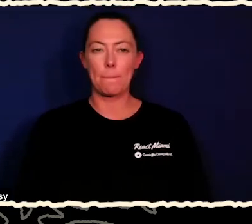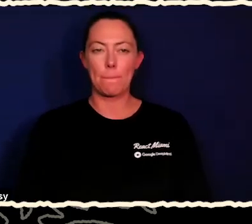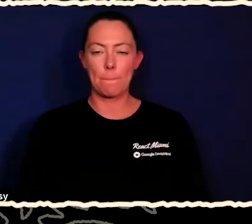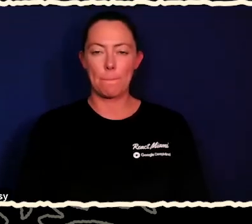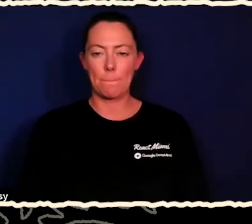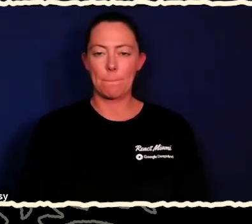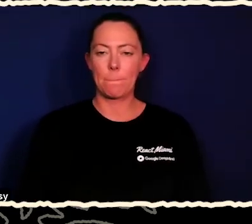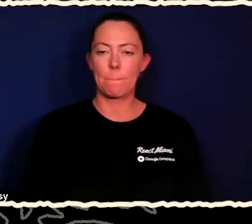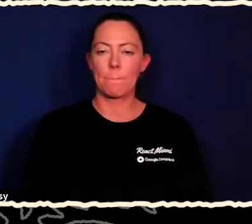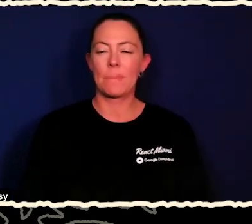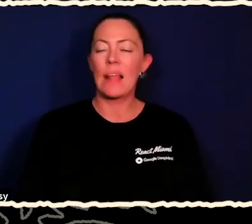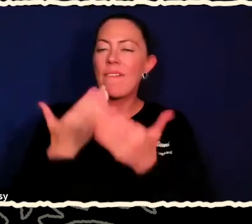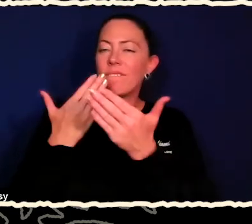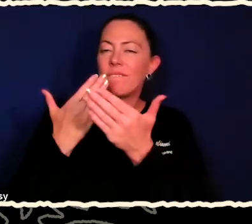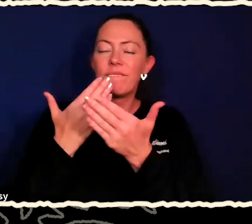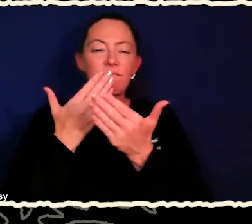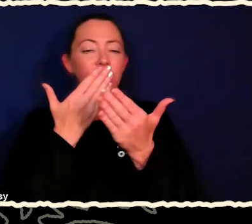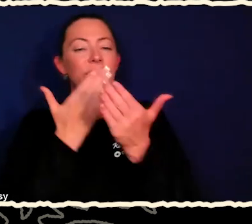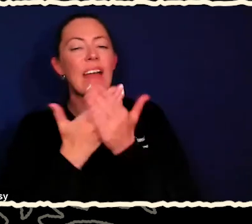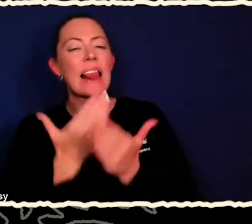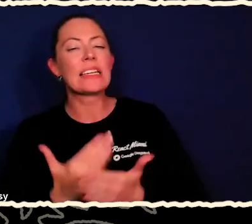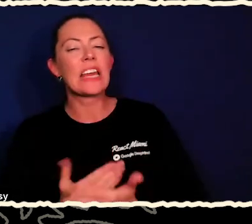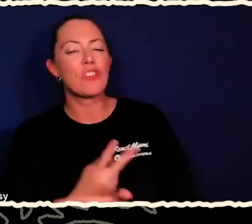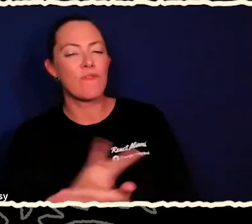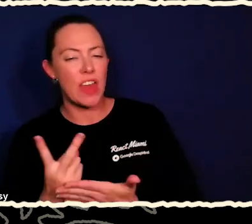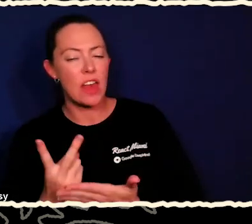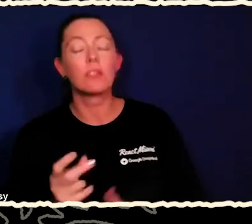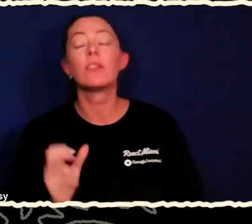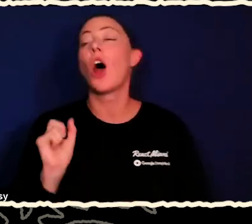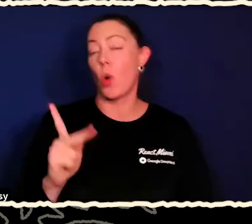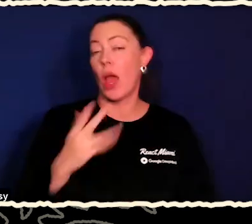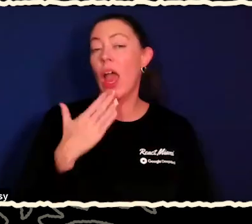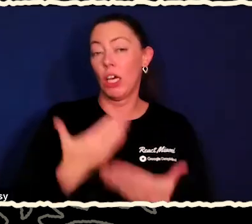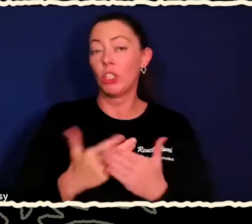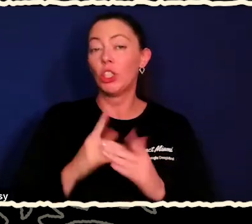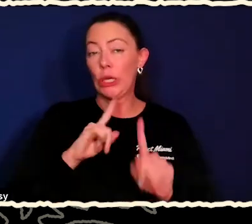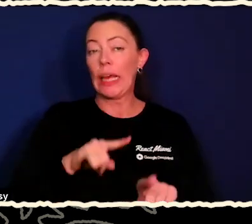Validation failed. Okay, those are some great answers.